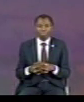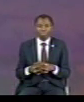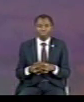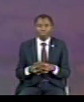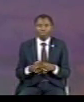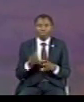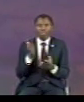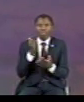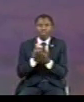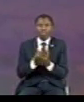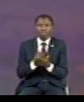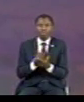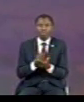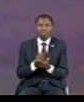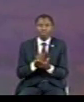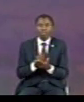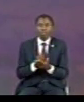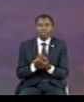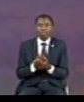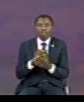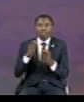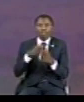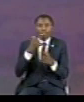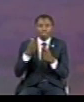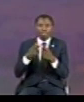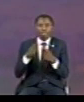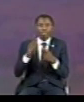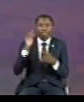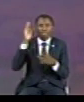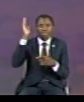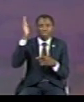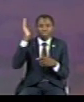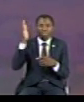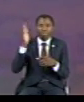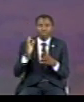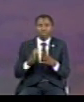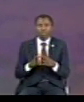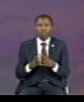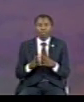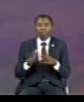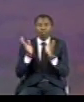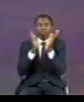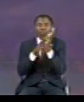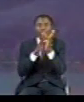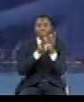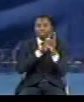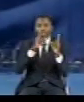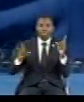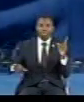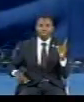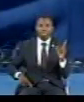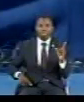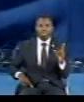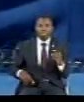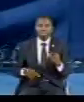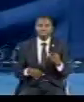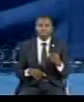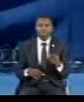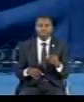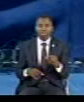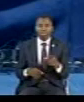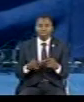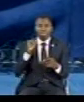Amen. The next testimony. Praise the Lord. Brethren, Sister